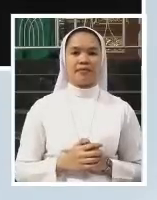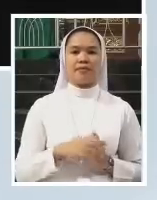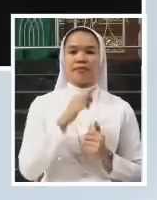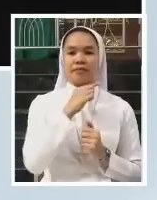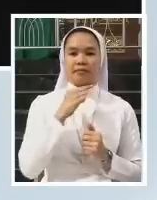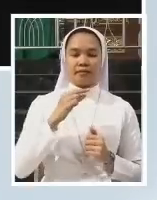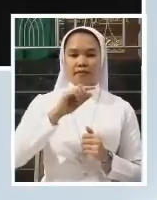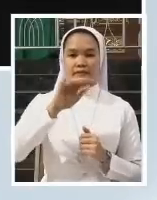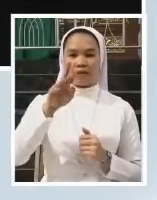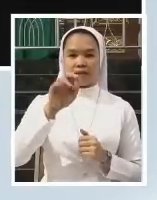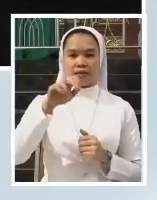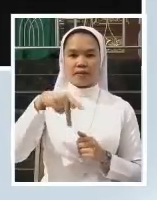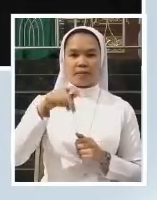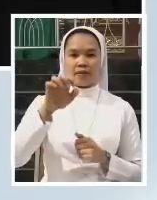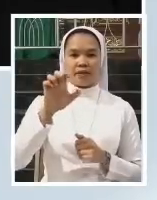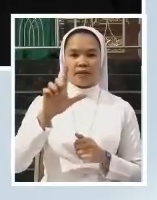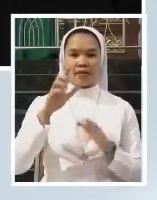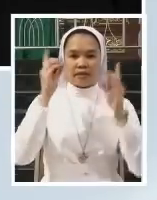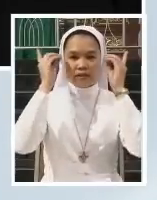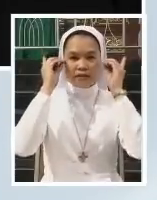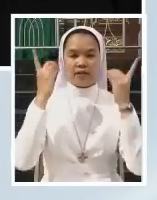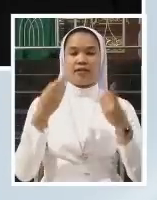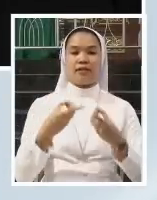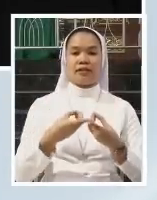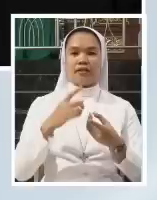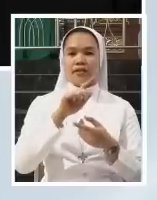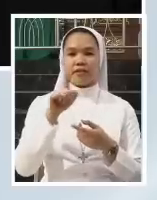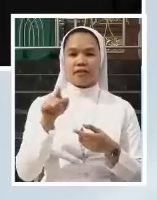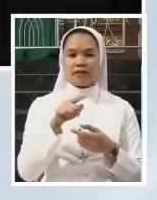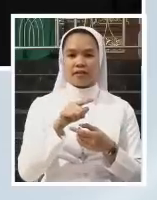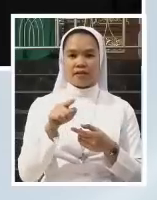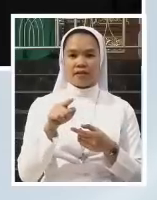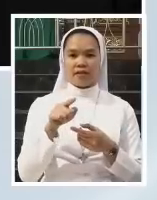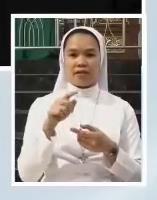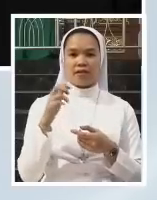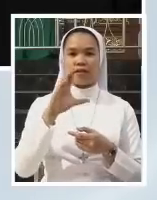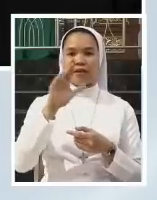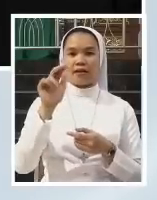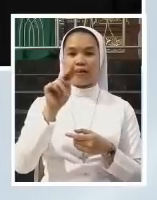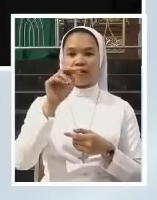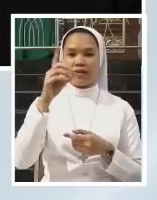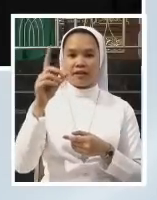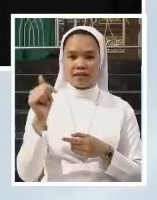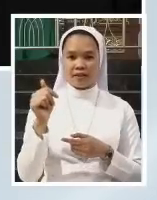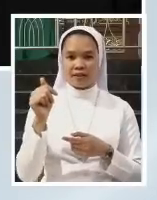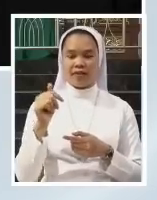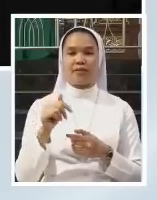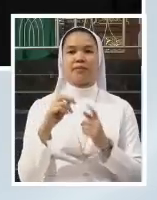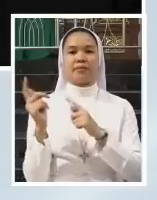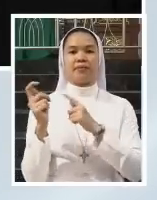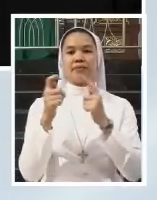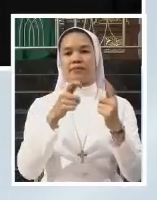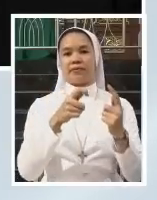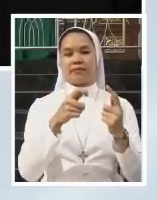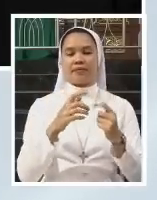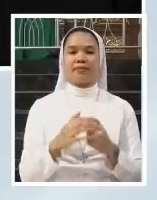Father Jonello Penino, Diocese of Saskatoon, Saskatchewan, Canada.